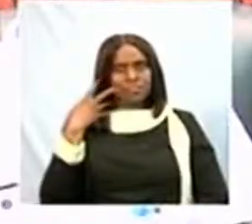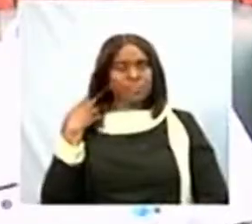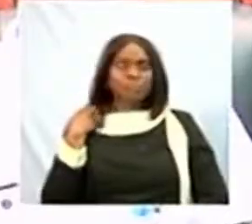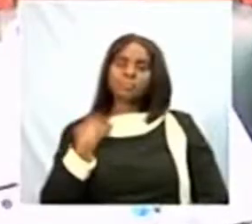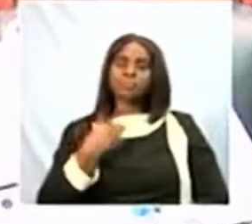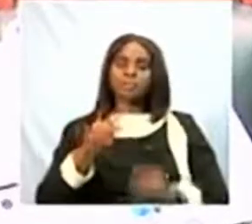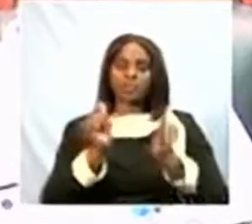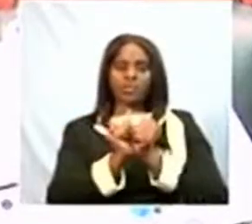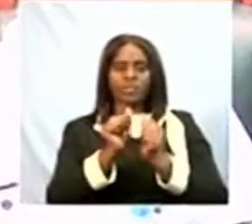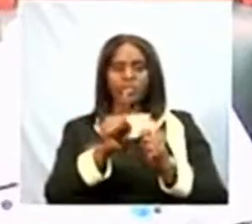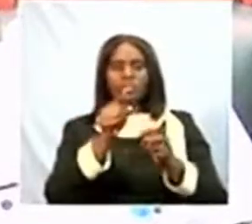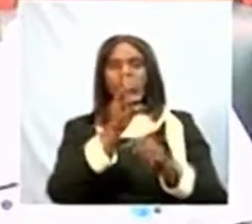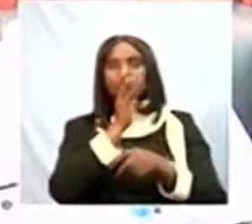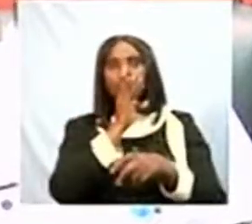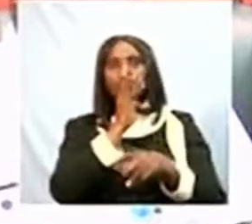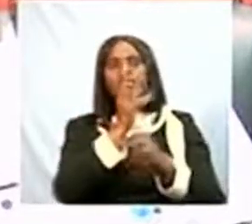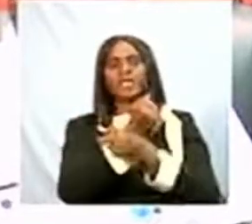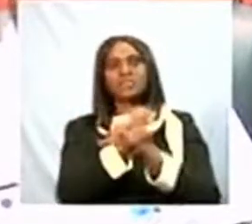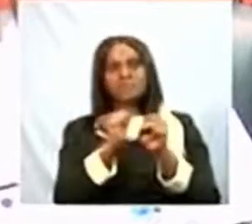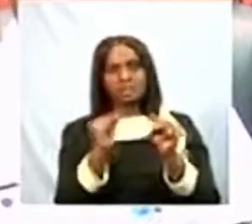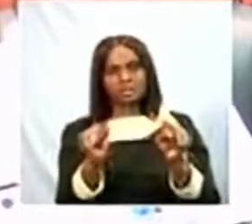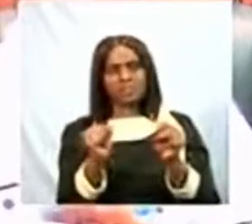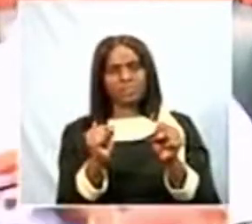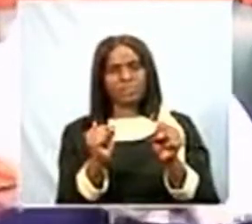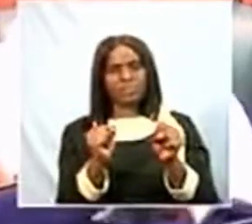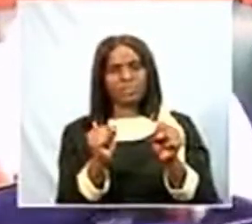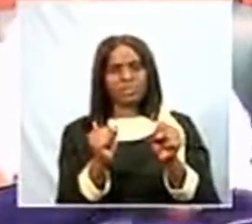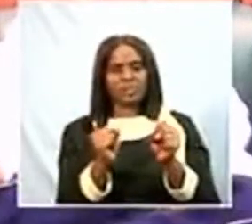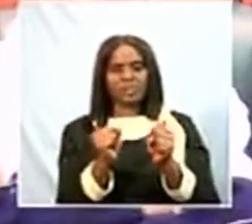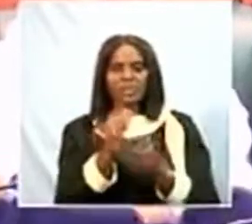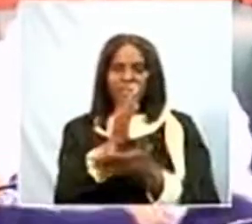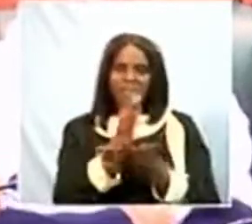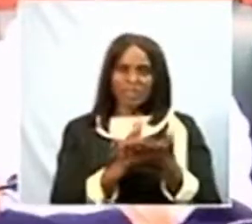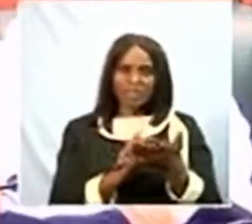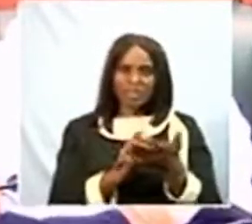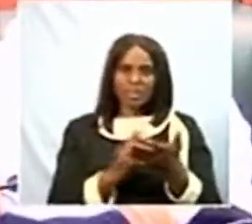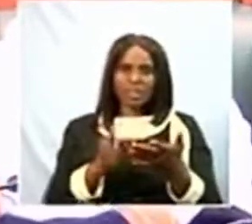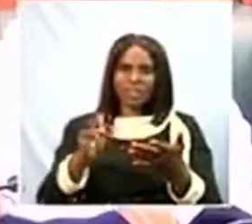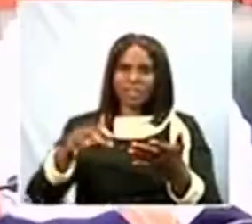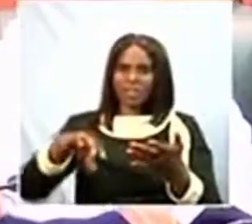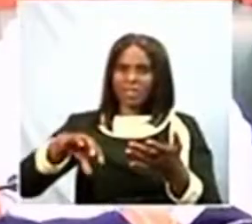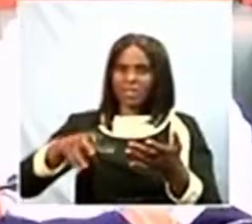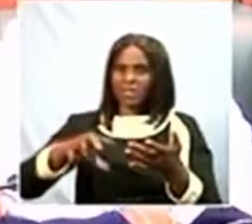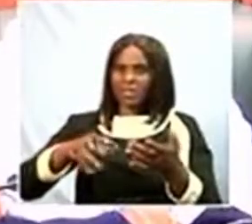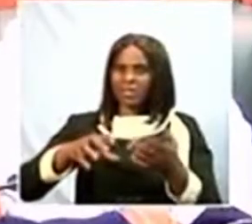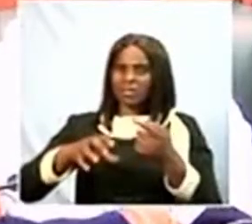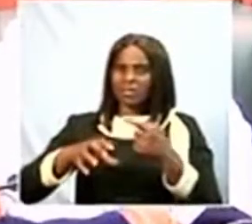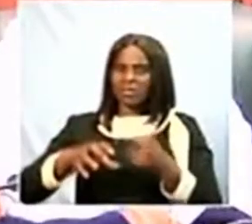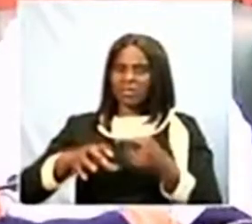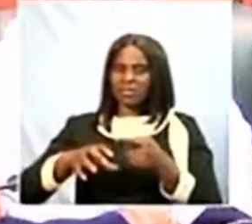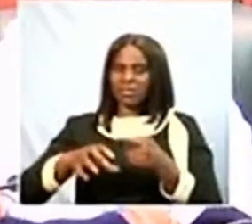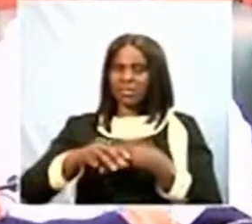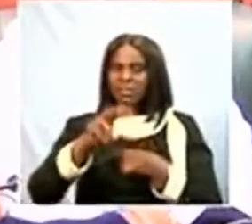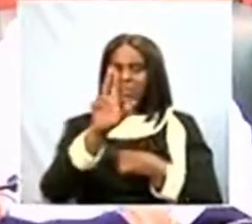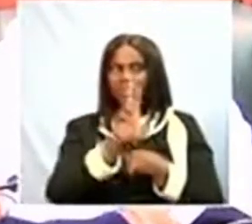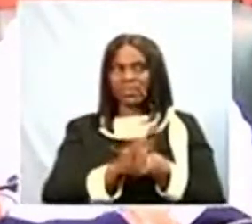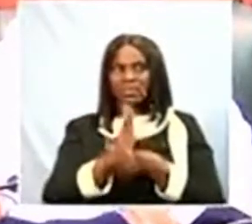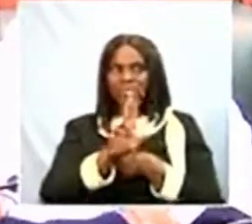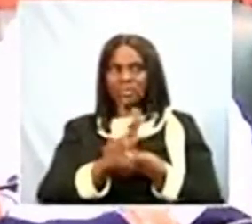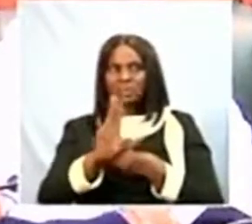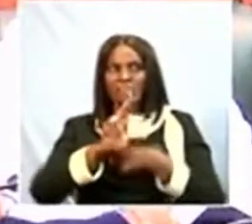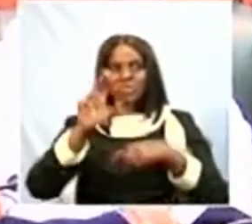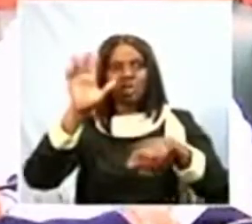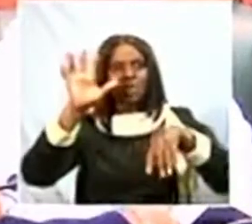Conserve water. Turn off taps while brushing or washing dishes. Use rainwater